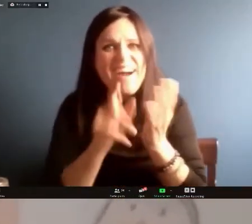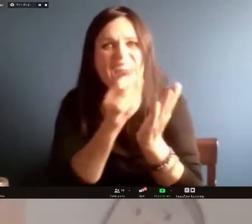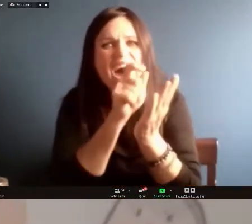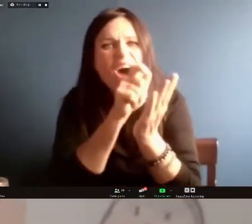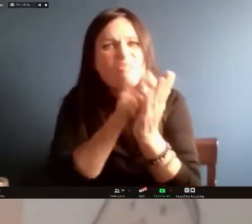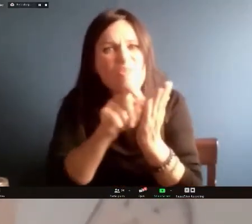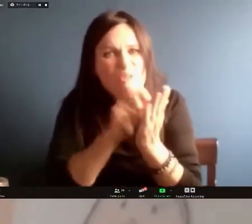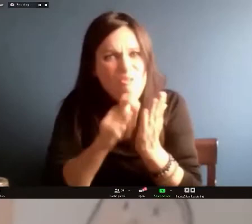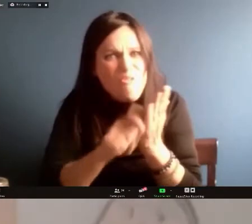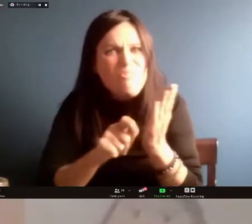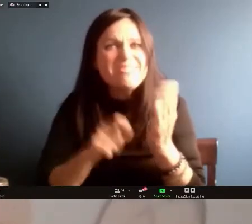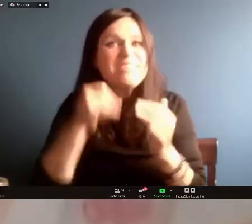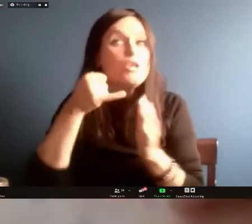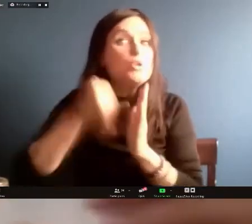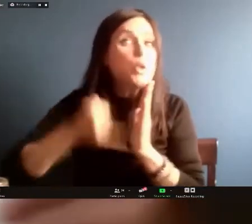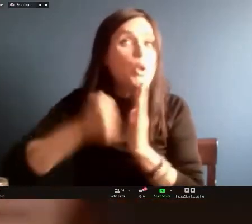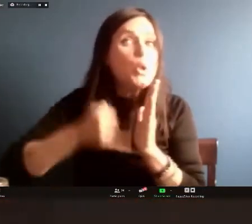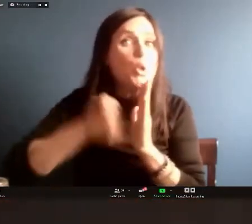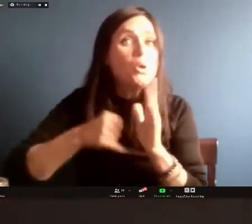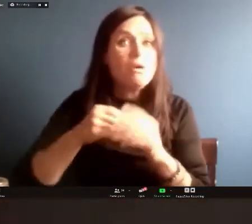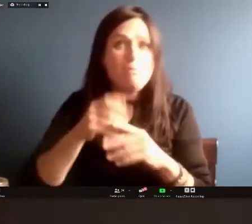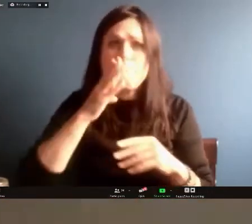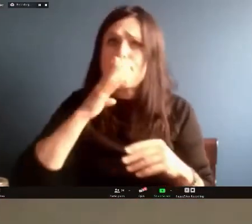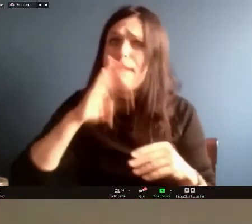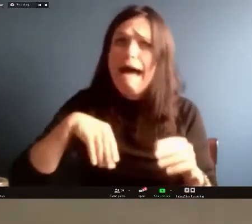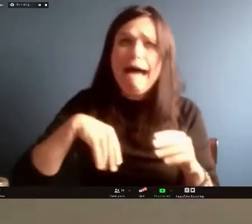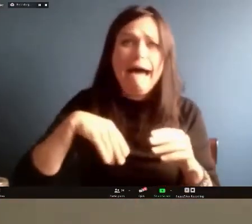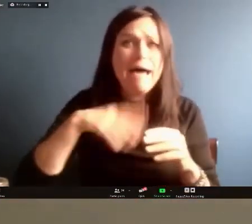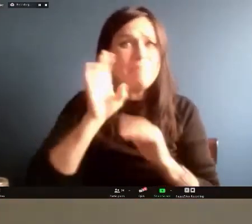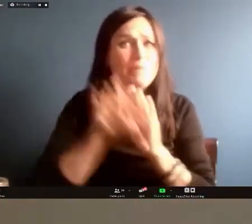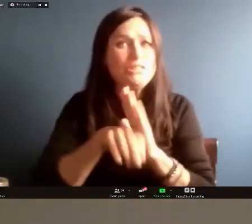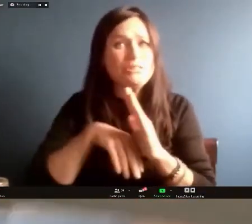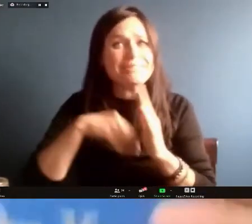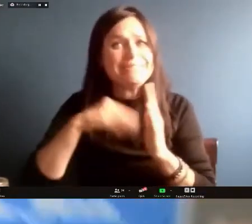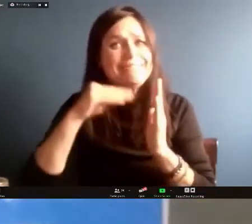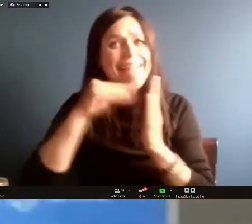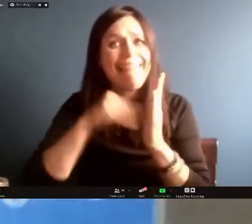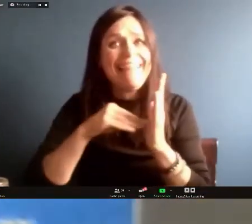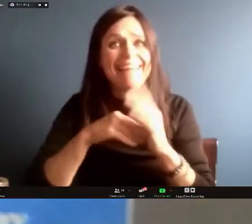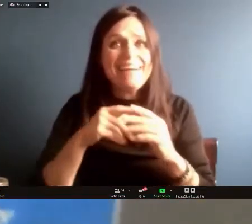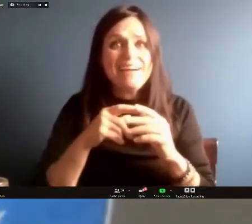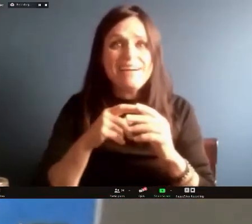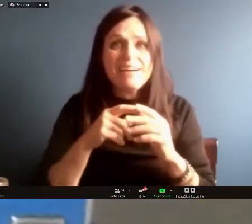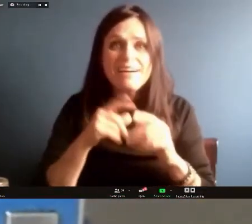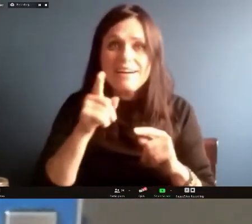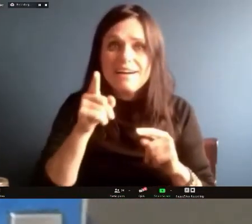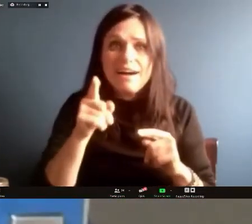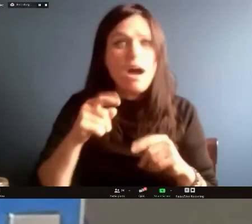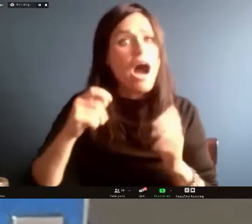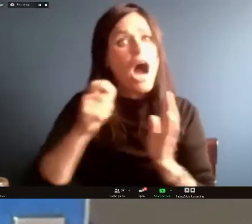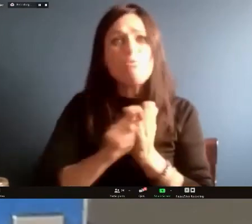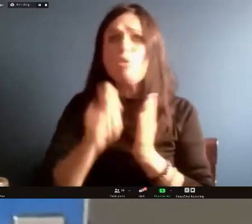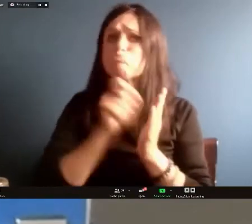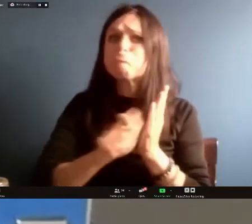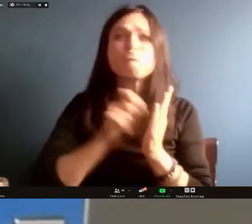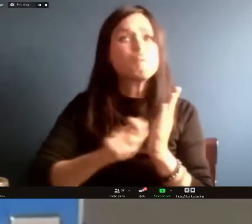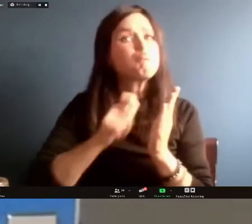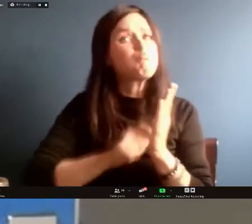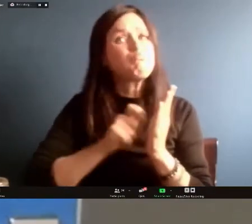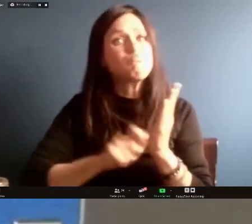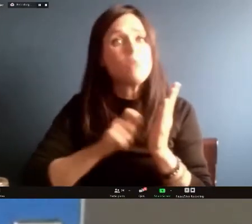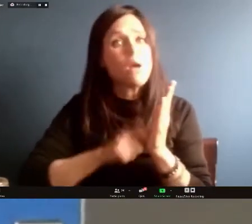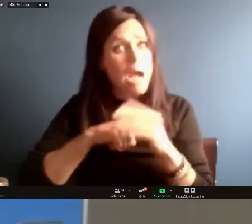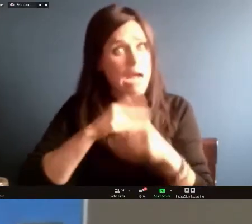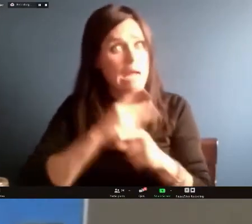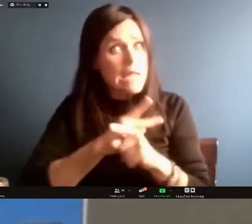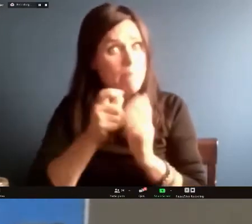illustrations. They were very, very bad. But I really wrote all the time. And so I don't know if you keep a journal, but I would